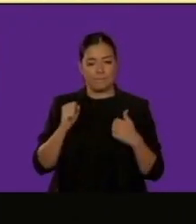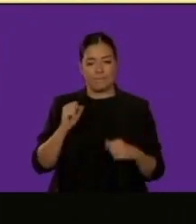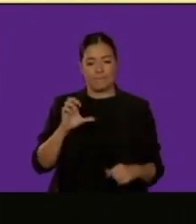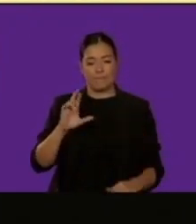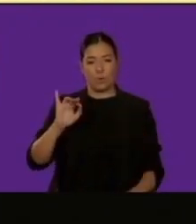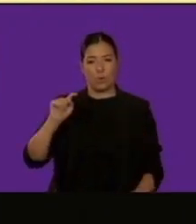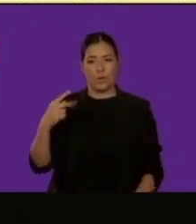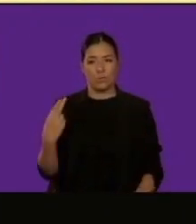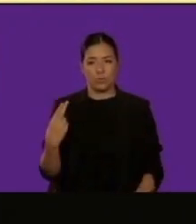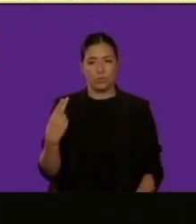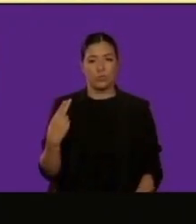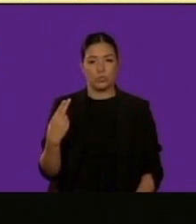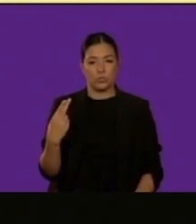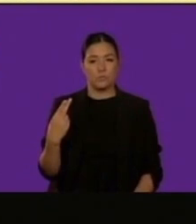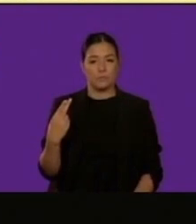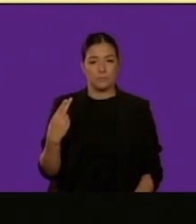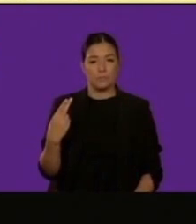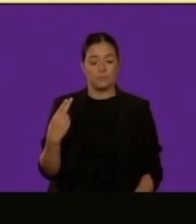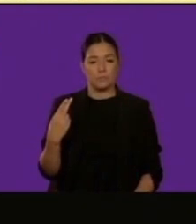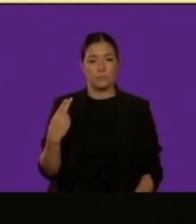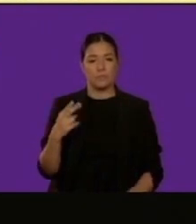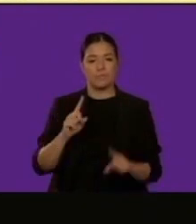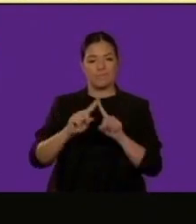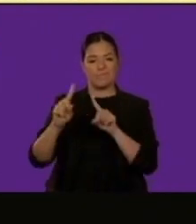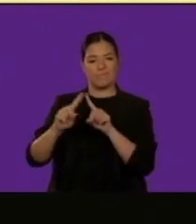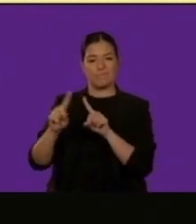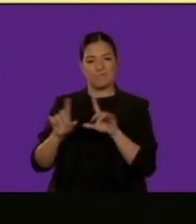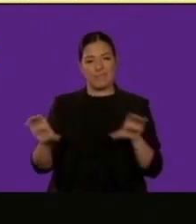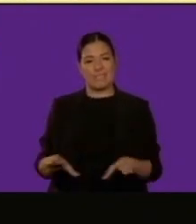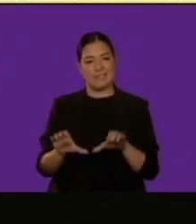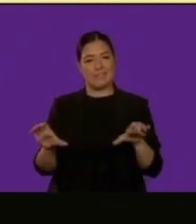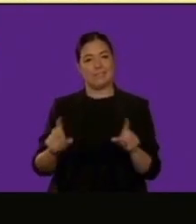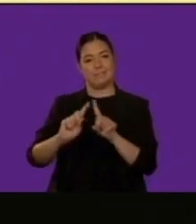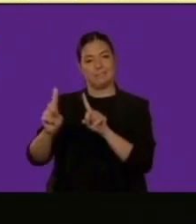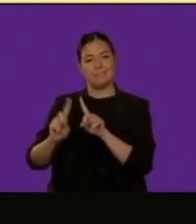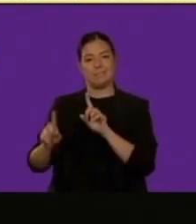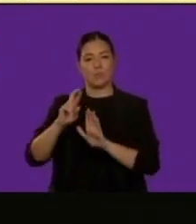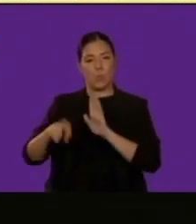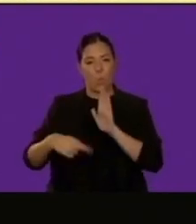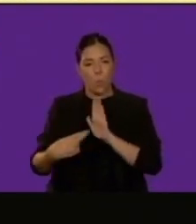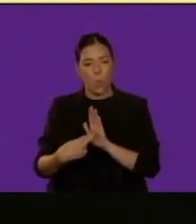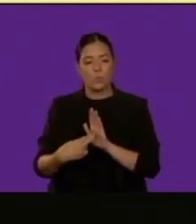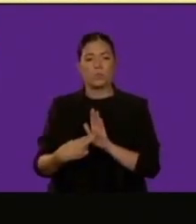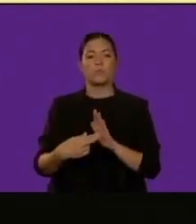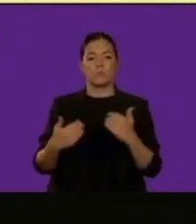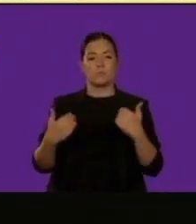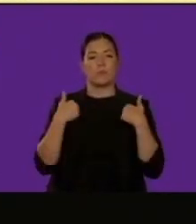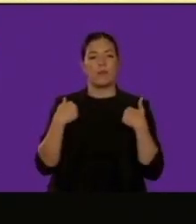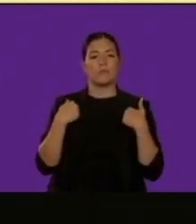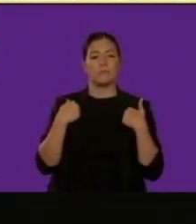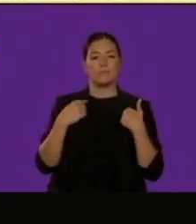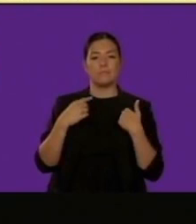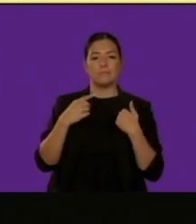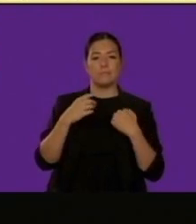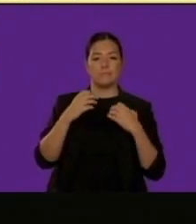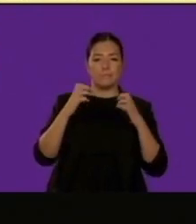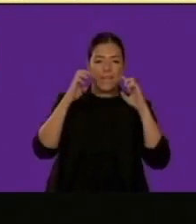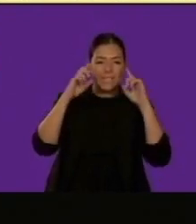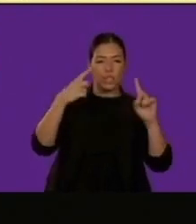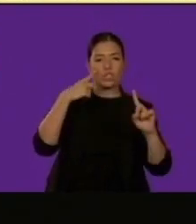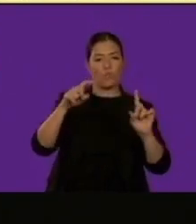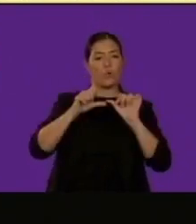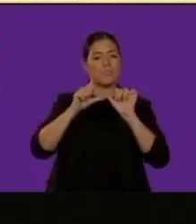us in Barcelona. They have uh, worked with us, and they have facilitated and collaborated with